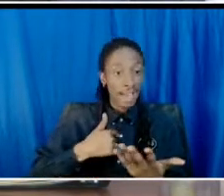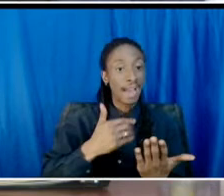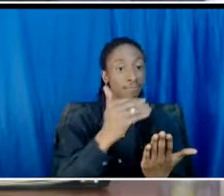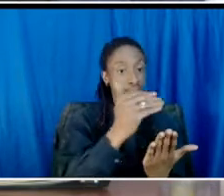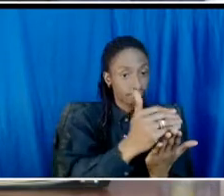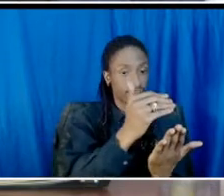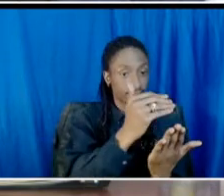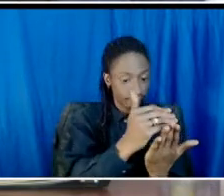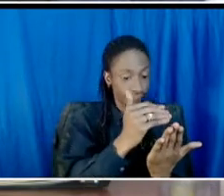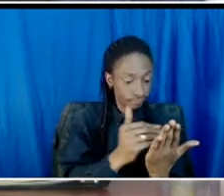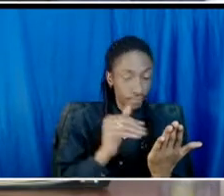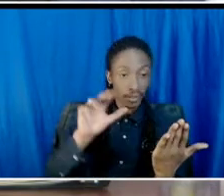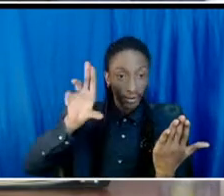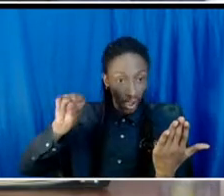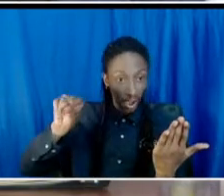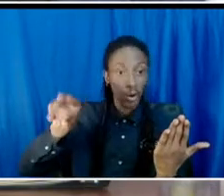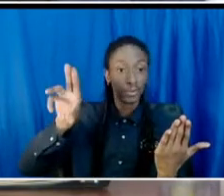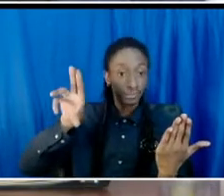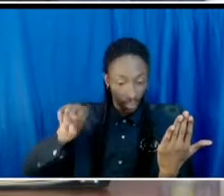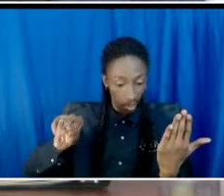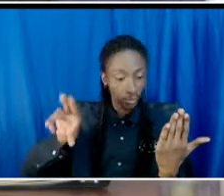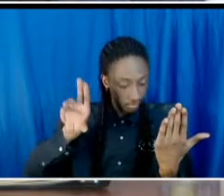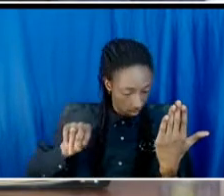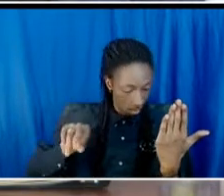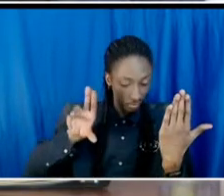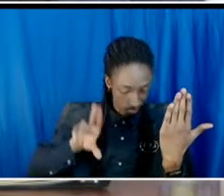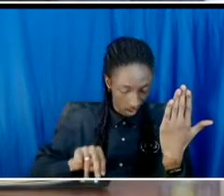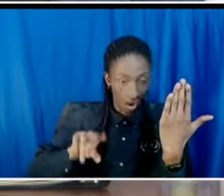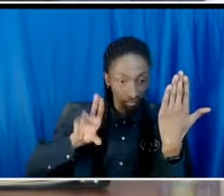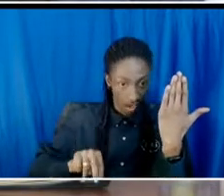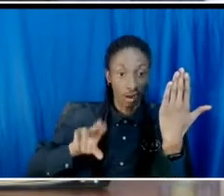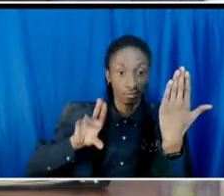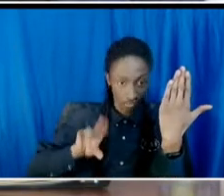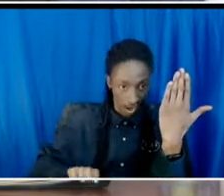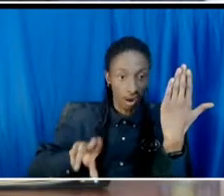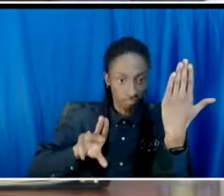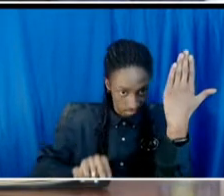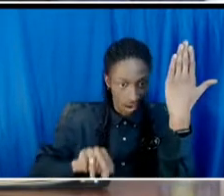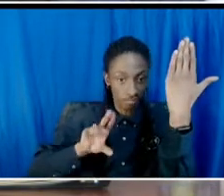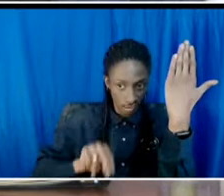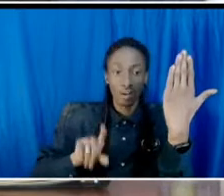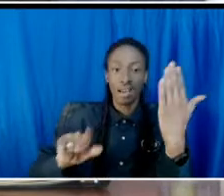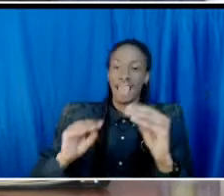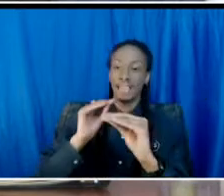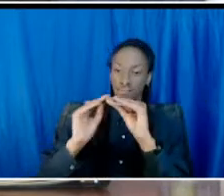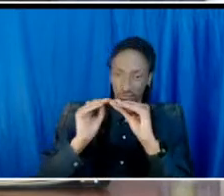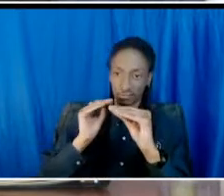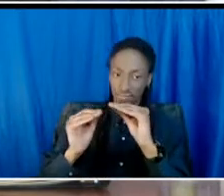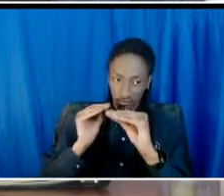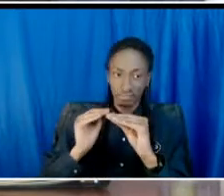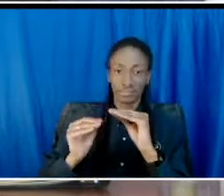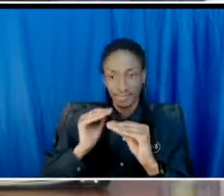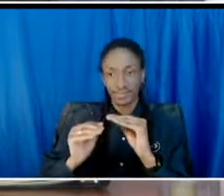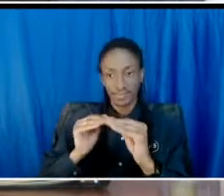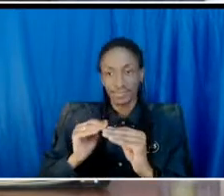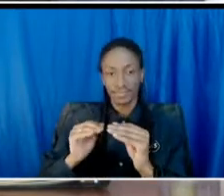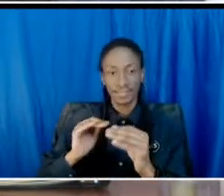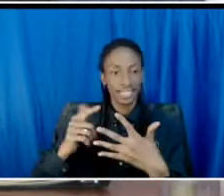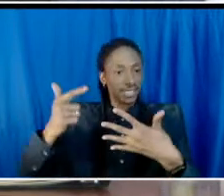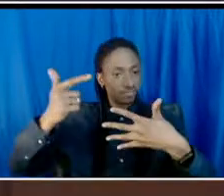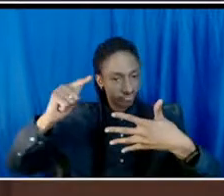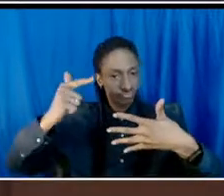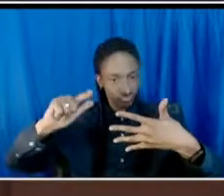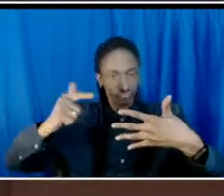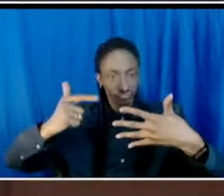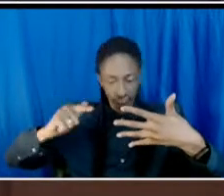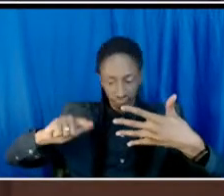no, that's false, that is not true, and to correct him really in a serial fashion as he moved from one theory to another. Can you give